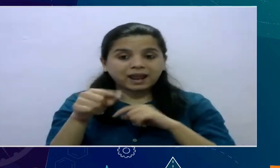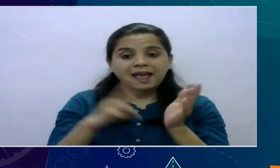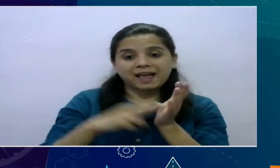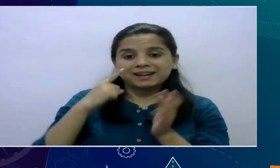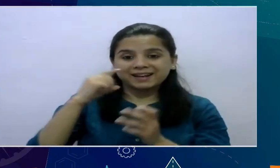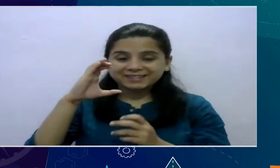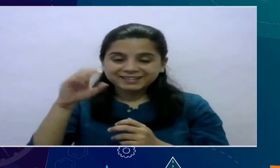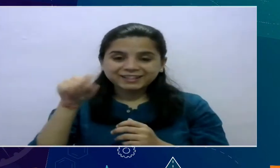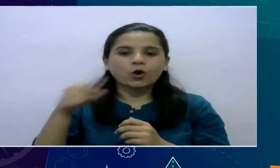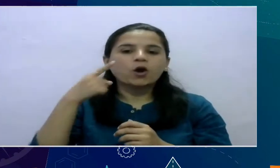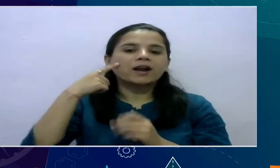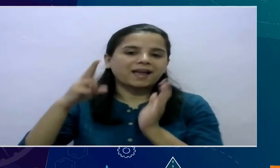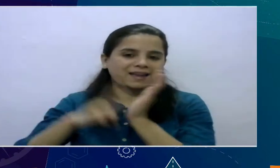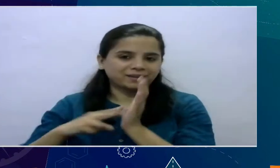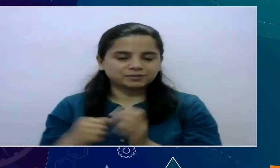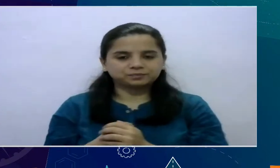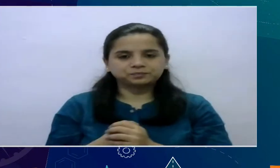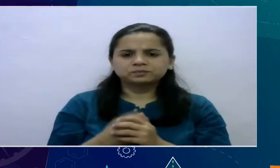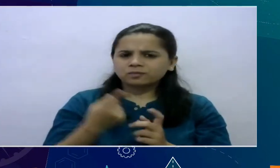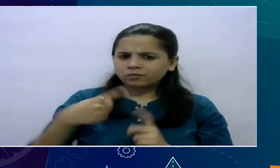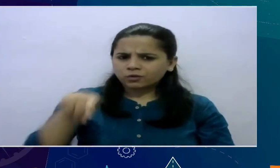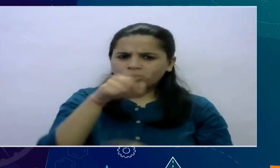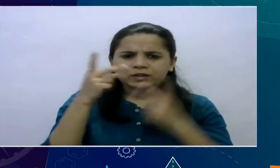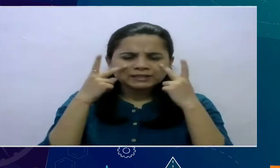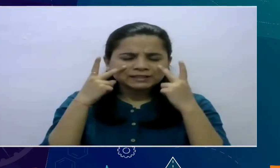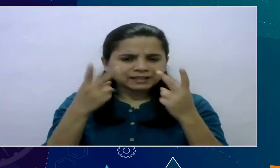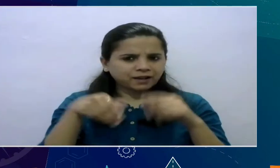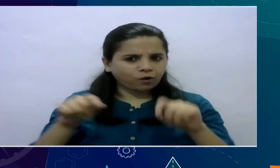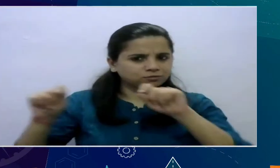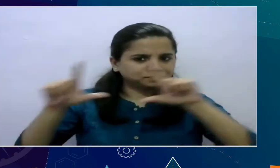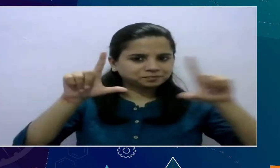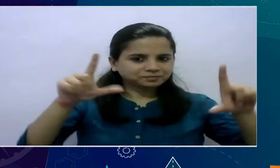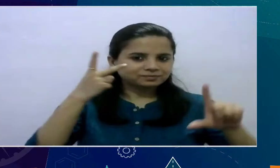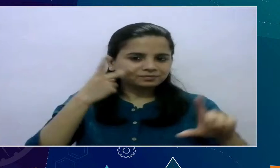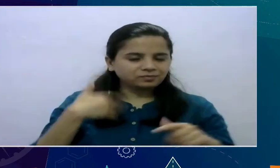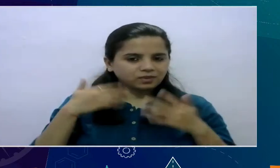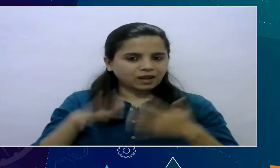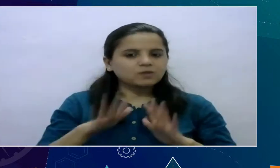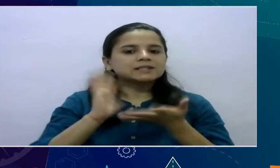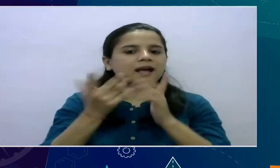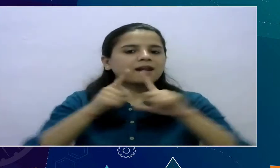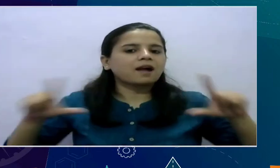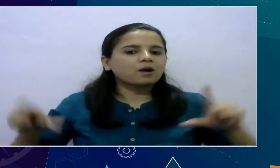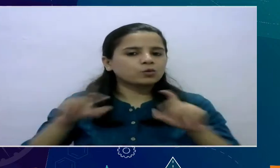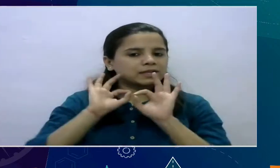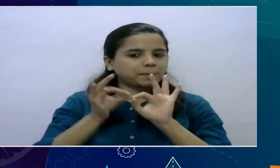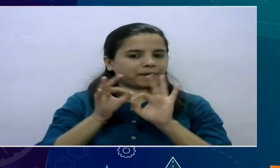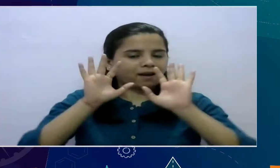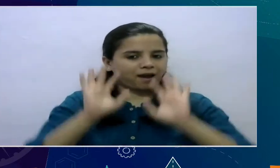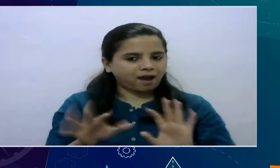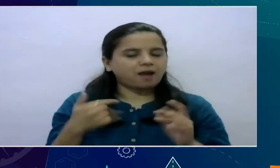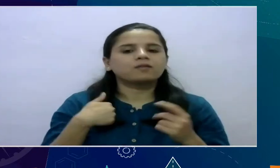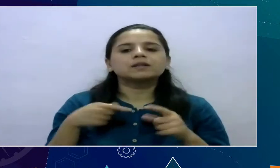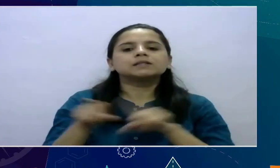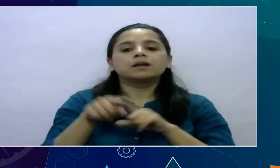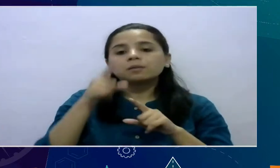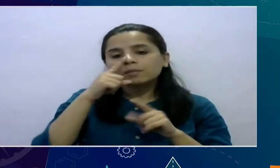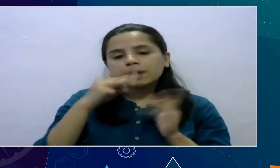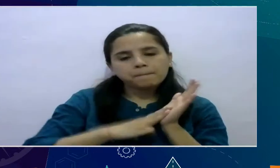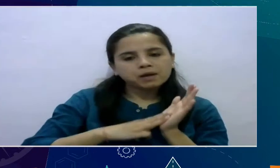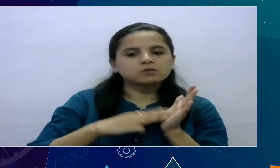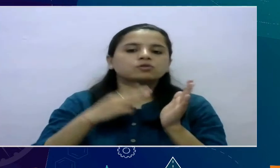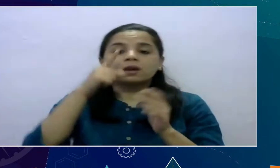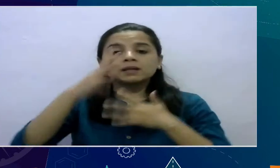dth.class10@ciet.nic.in. All right, you can see on your screens that we have a sign language interpreter, and she is Miss